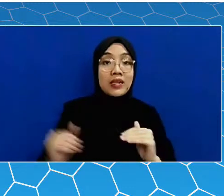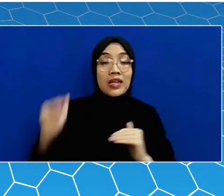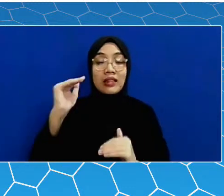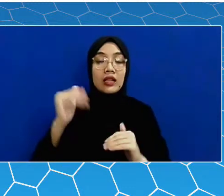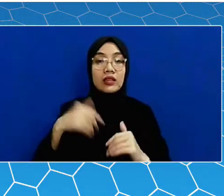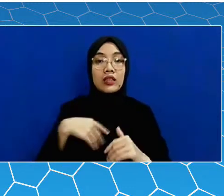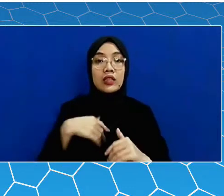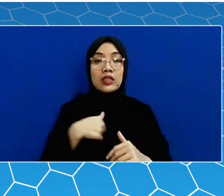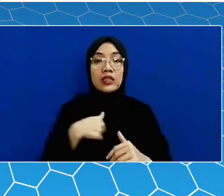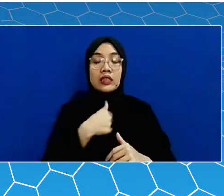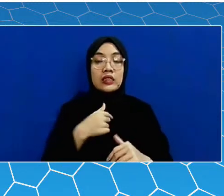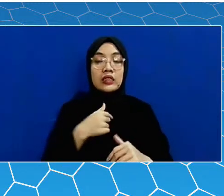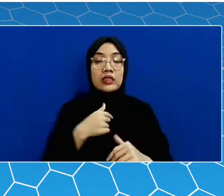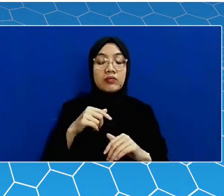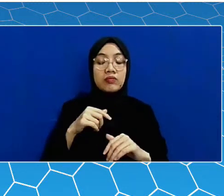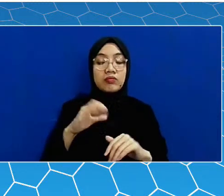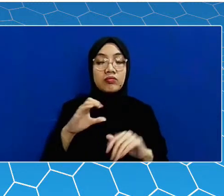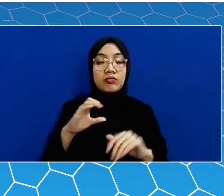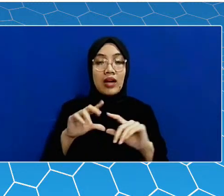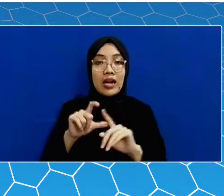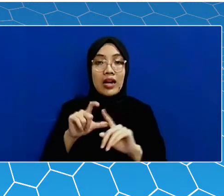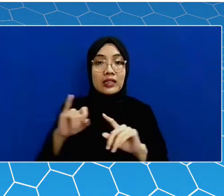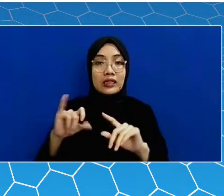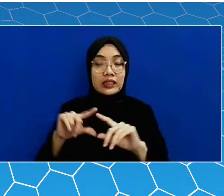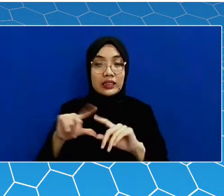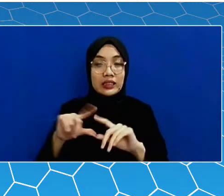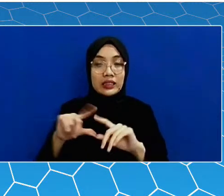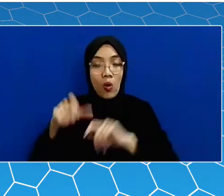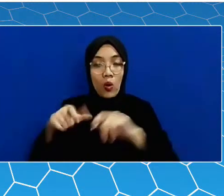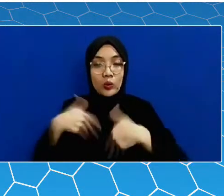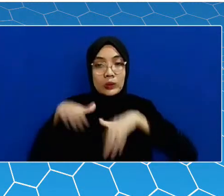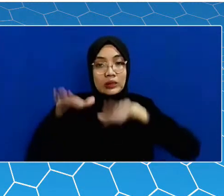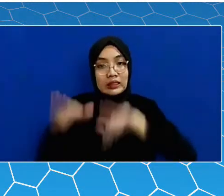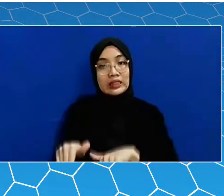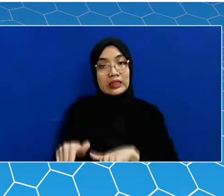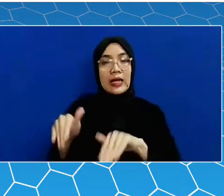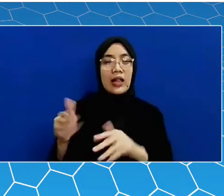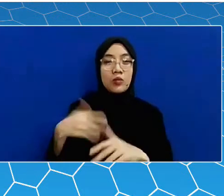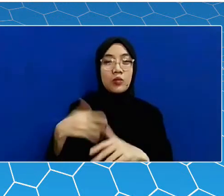in England. So as you know, UK is divided into various